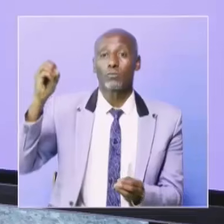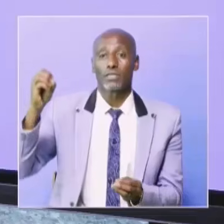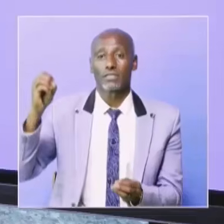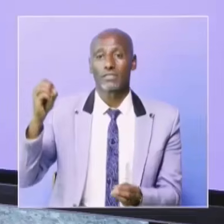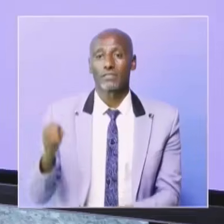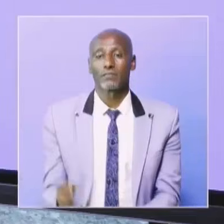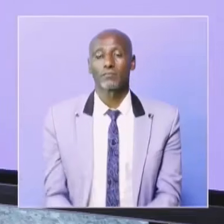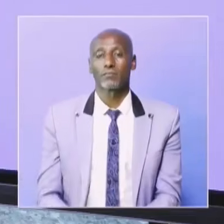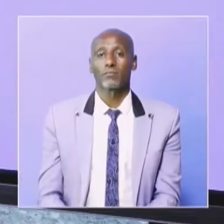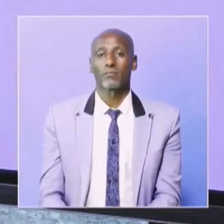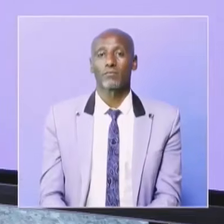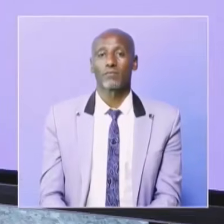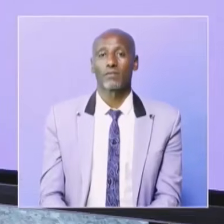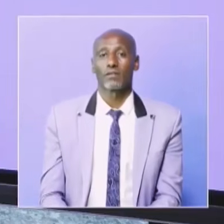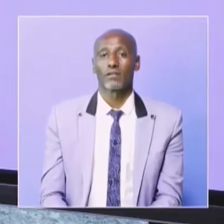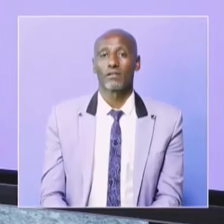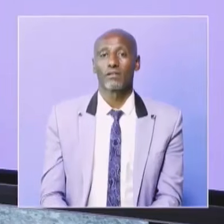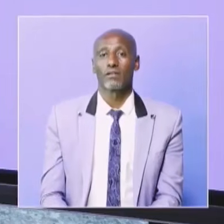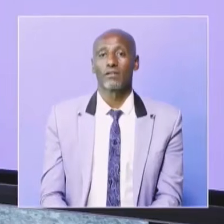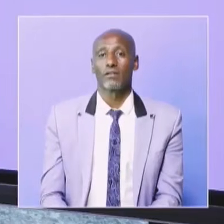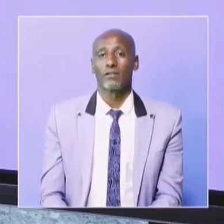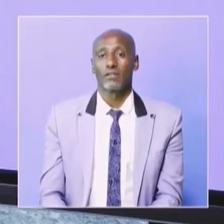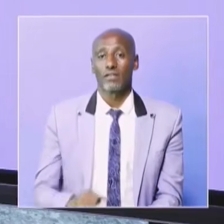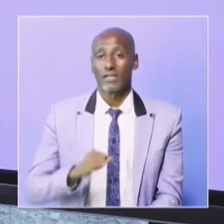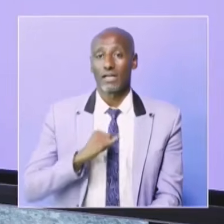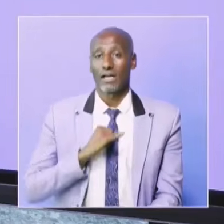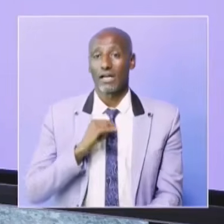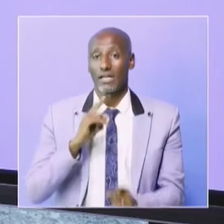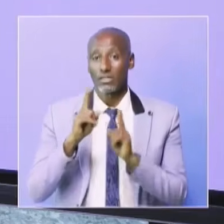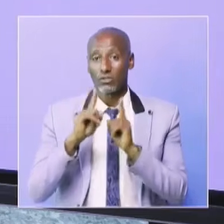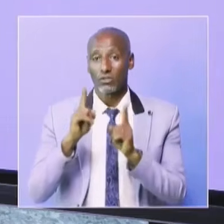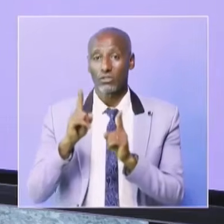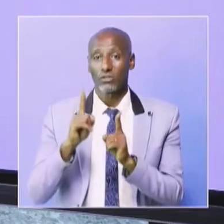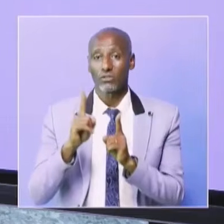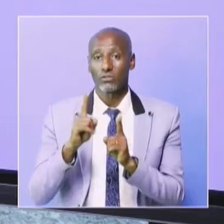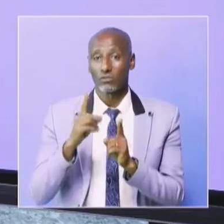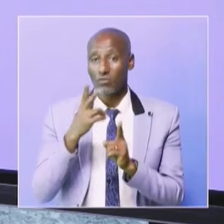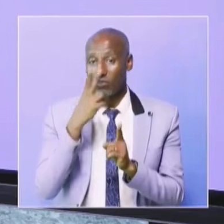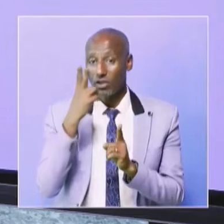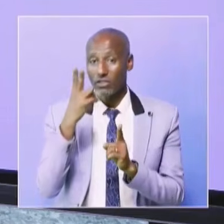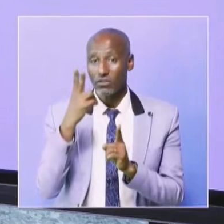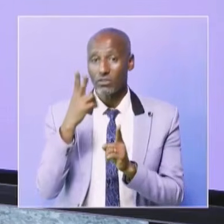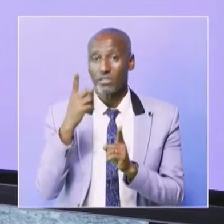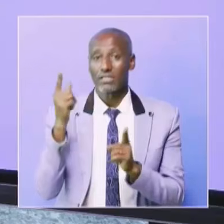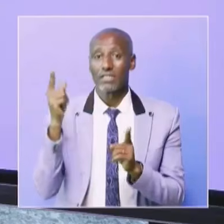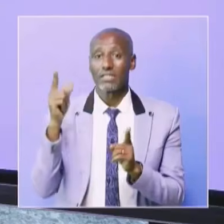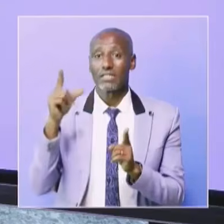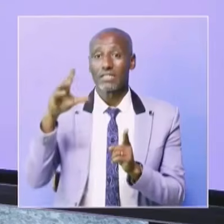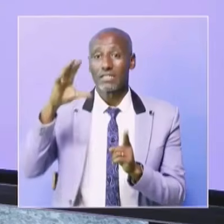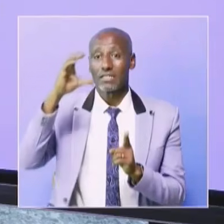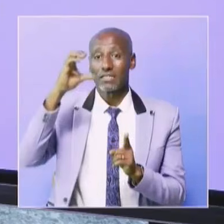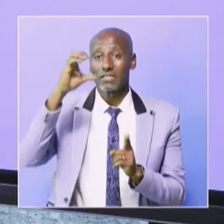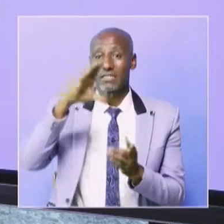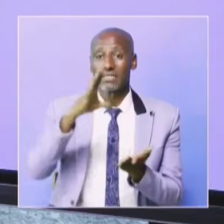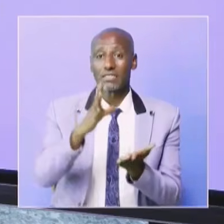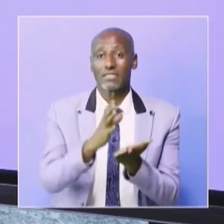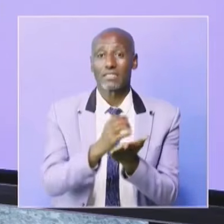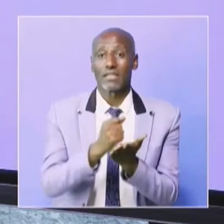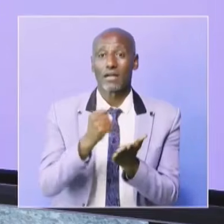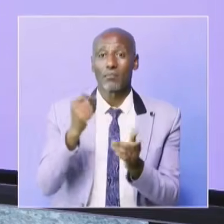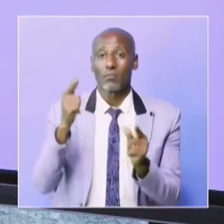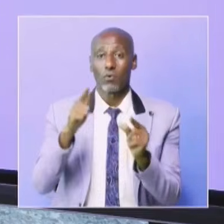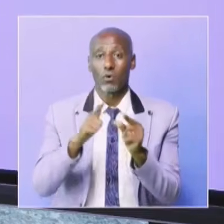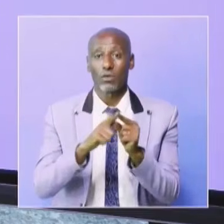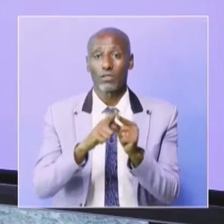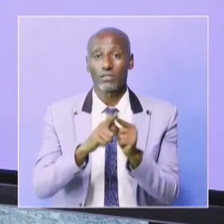complement. Now, let us see, I told you to focus on some words on our verb, right? Look at the first one.